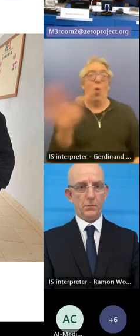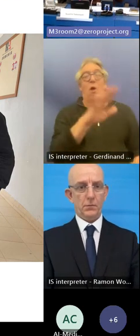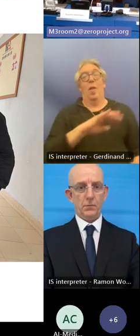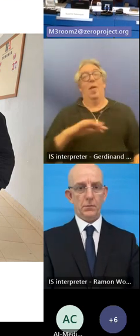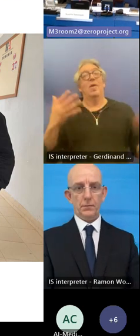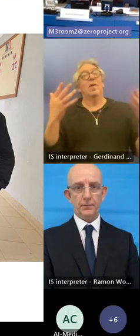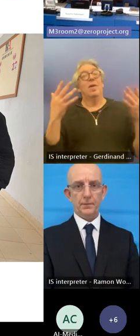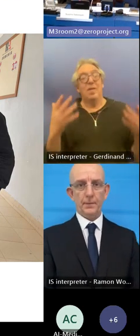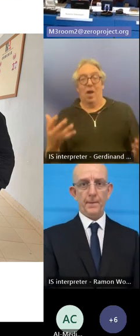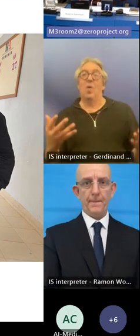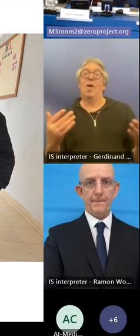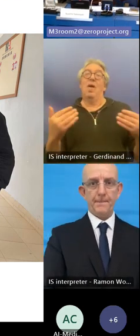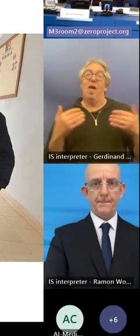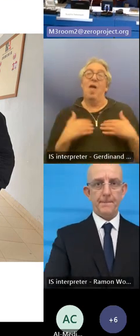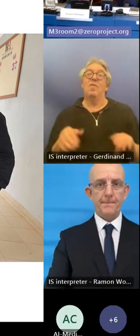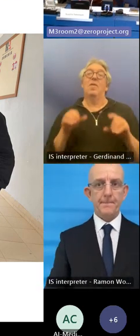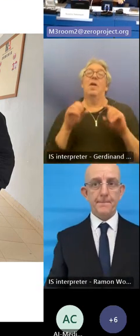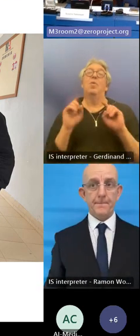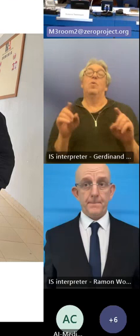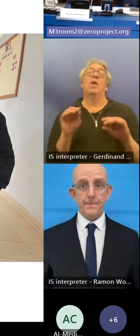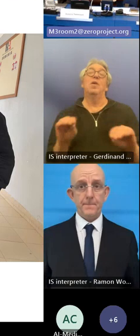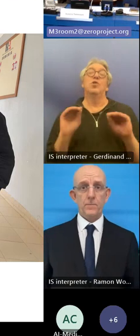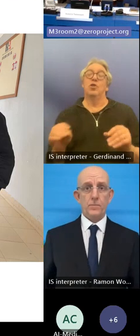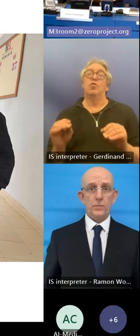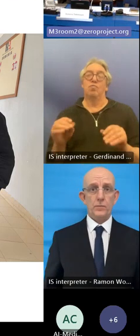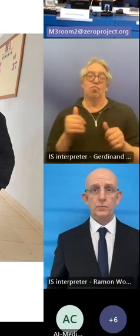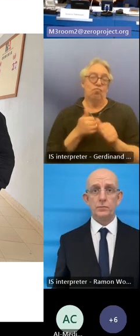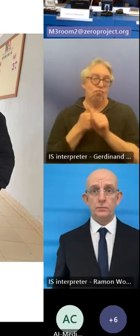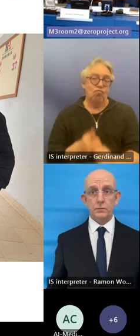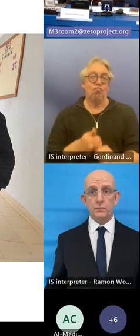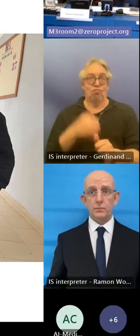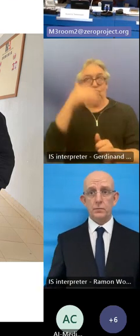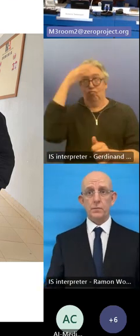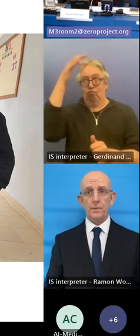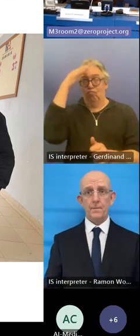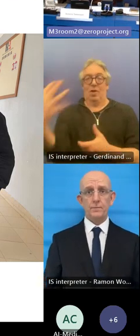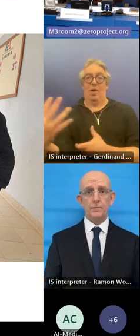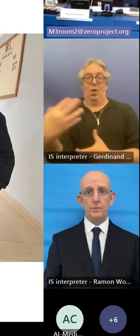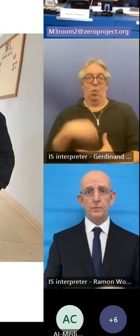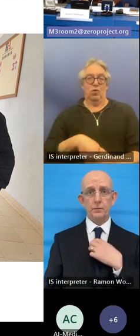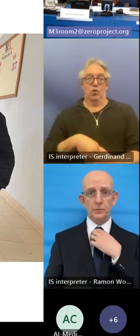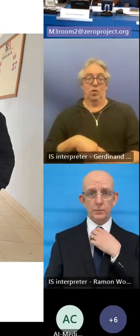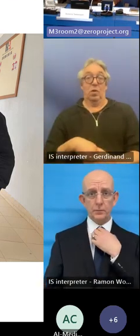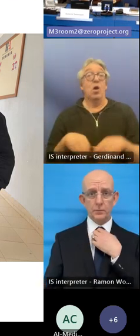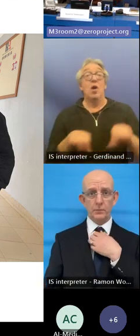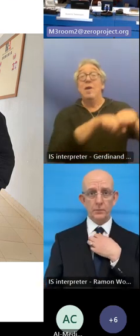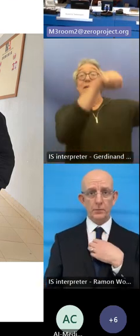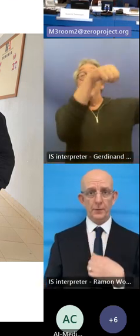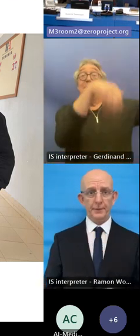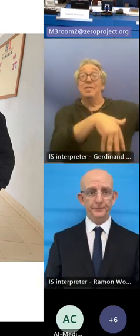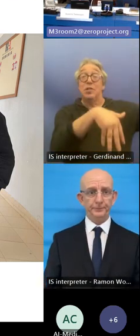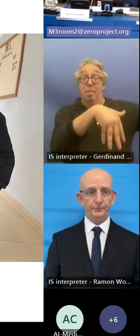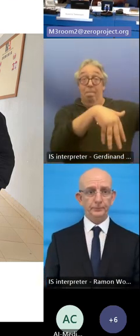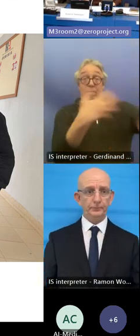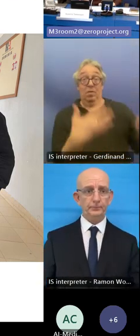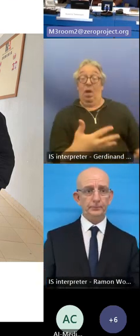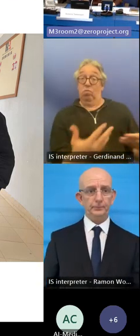realizing education that is based on inclusive principles. Actually, the system already is inclusive.